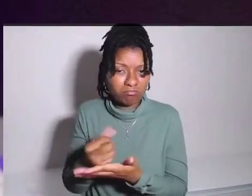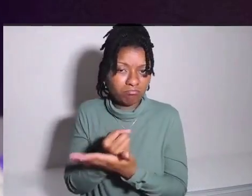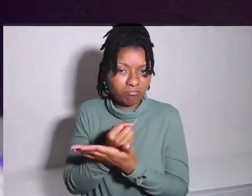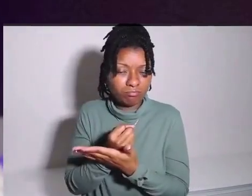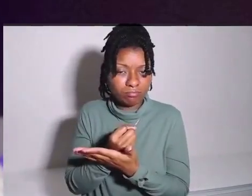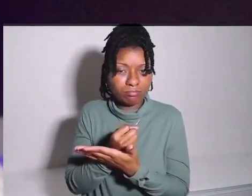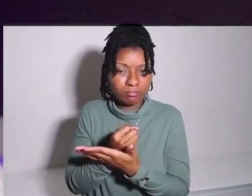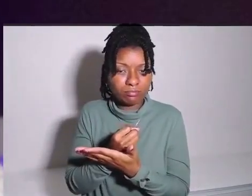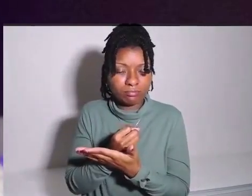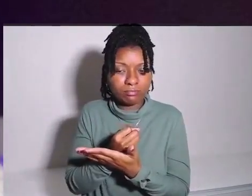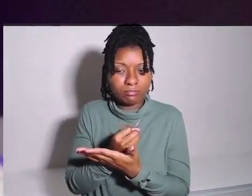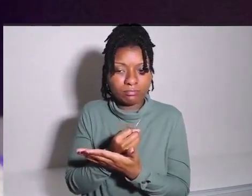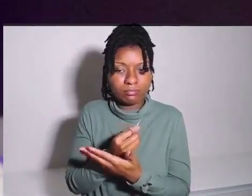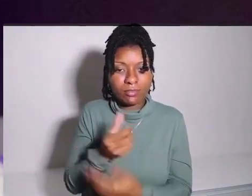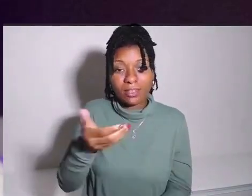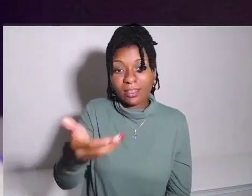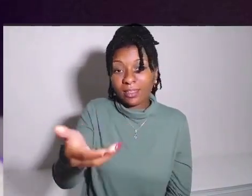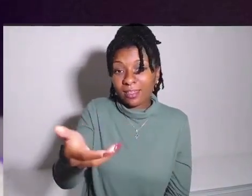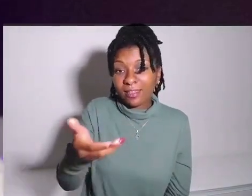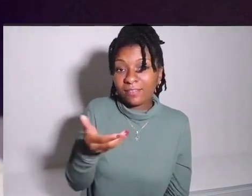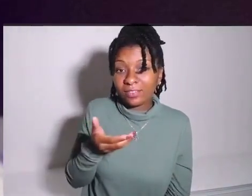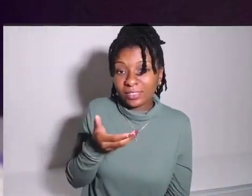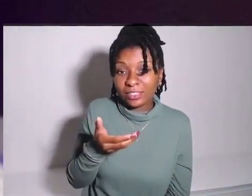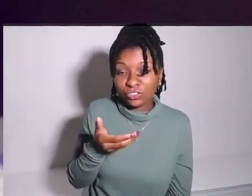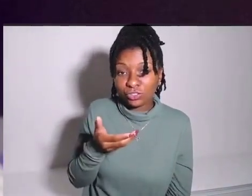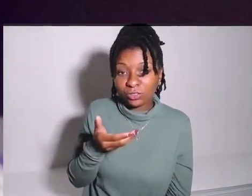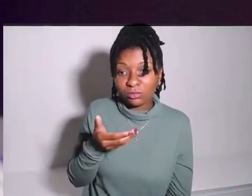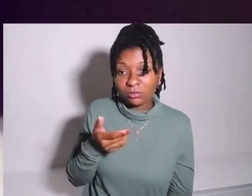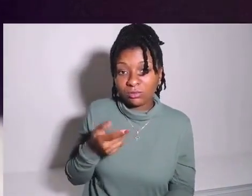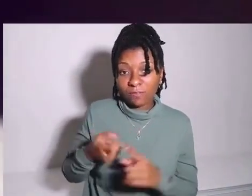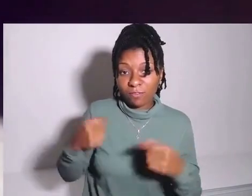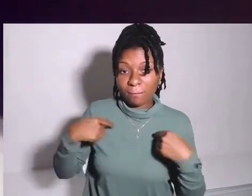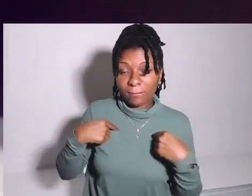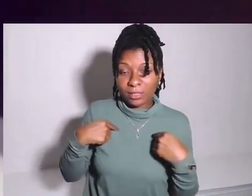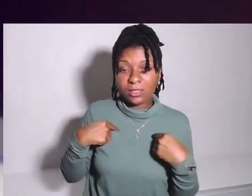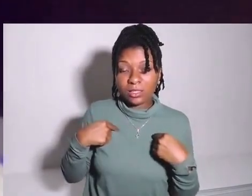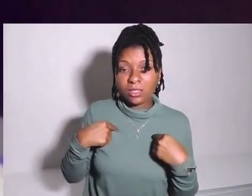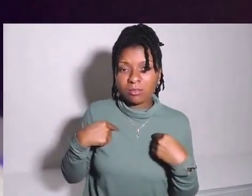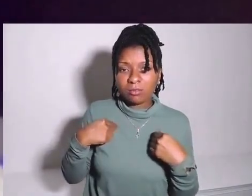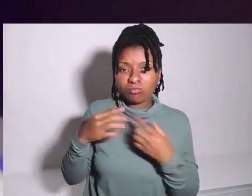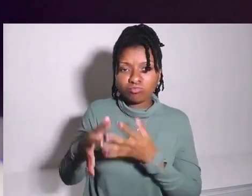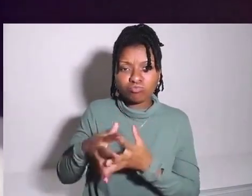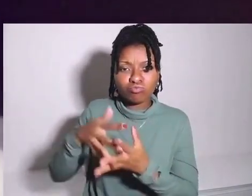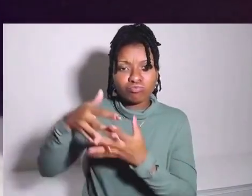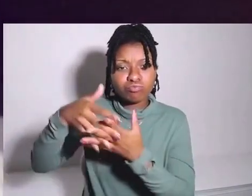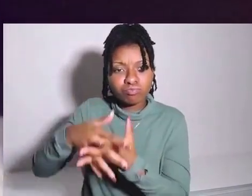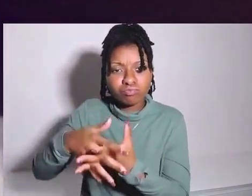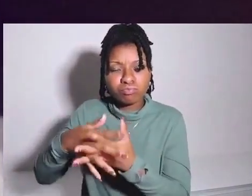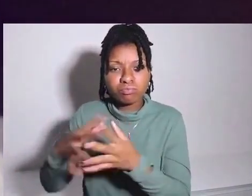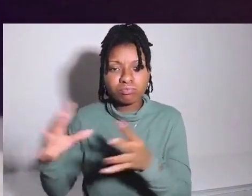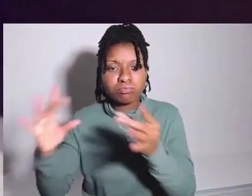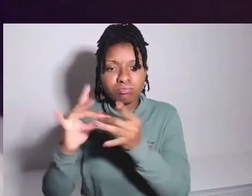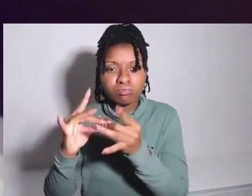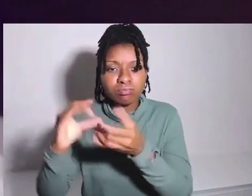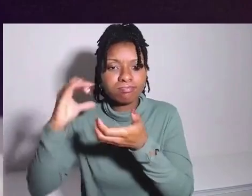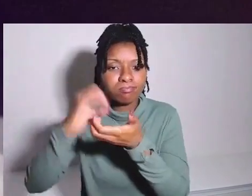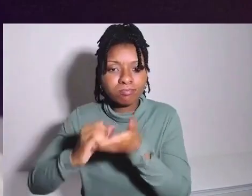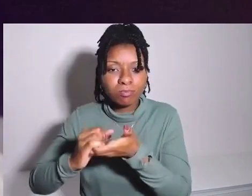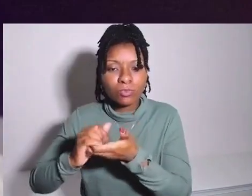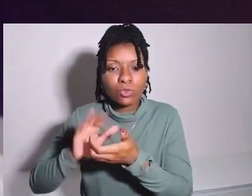All invitation from me. Please anchor it in what you have capacity for, what your access needs